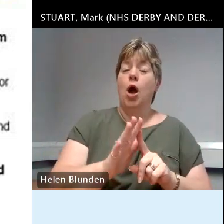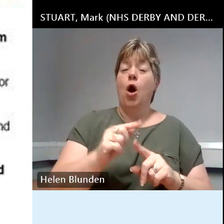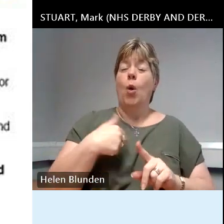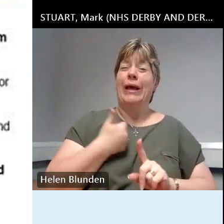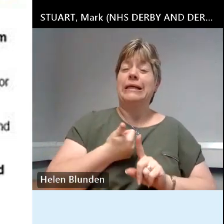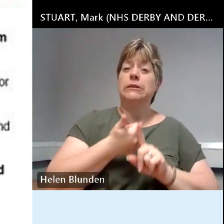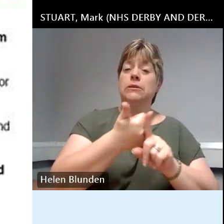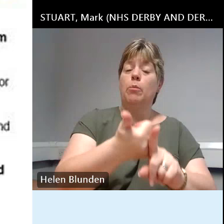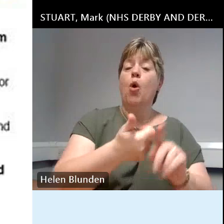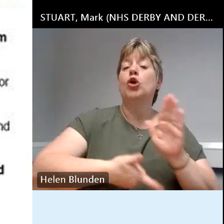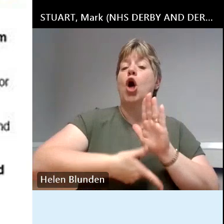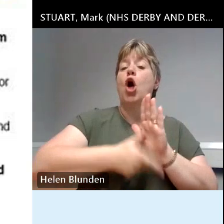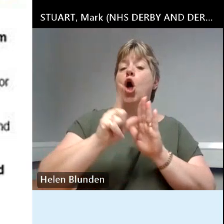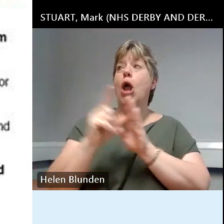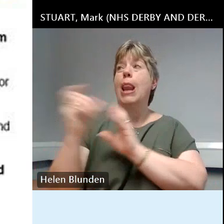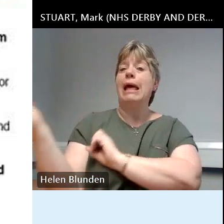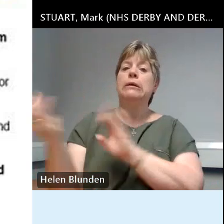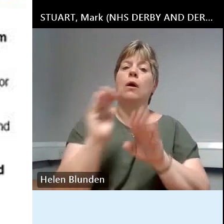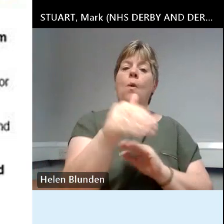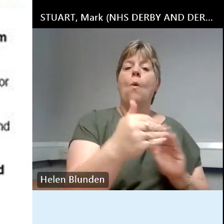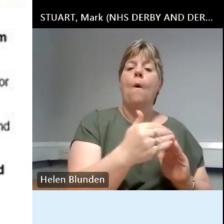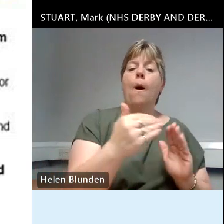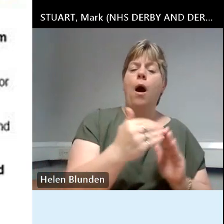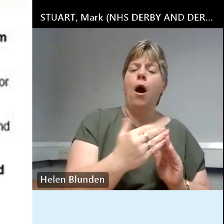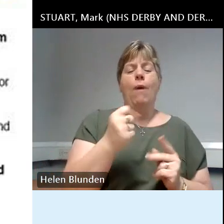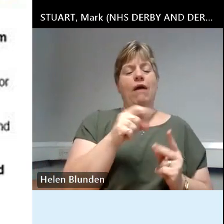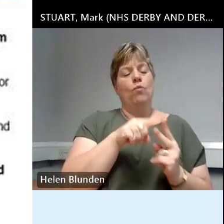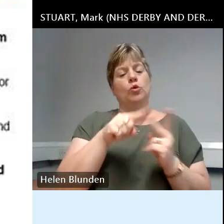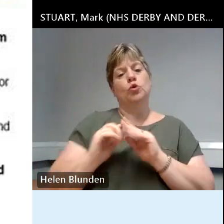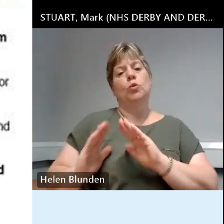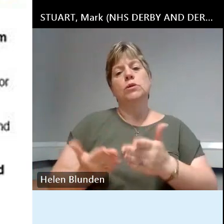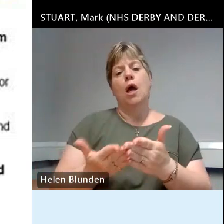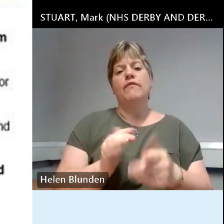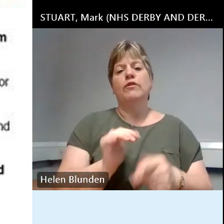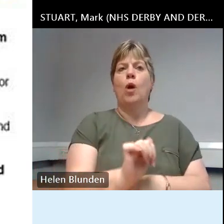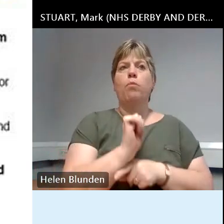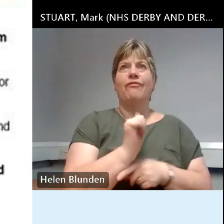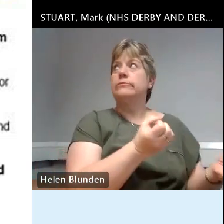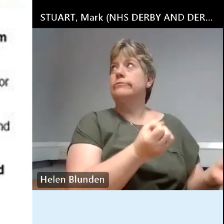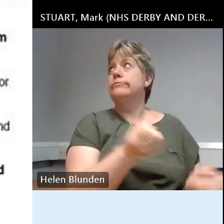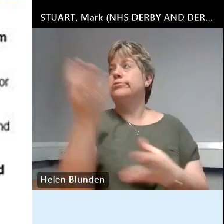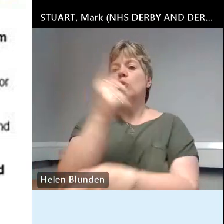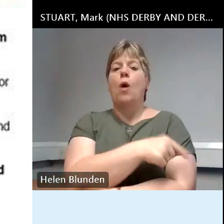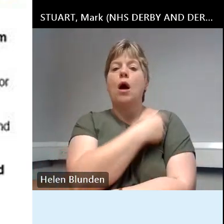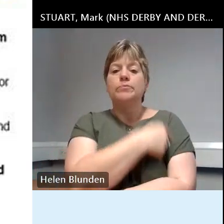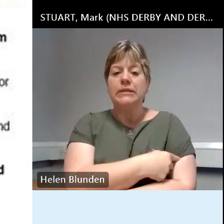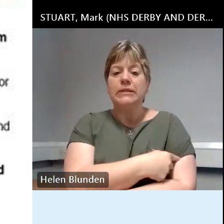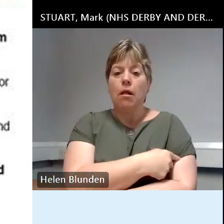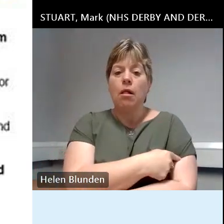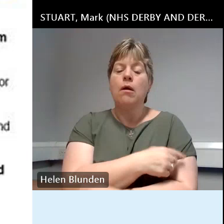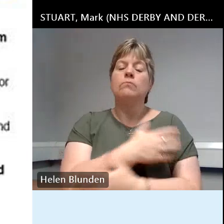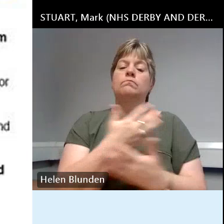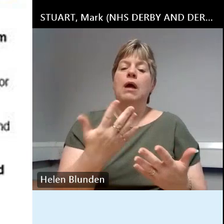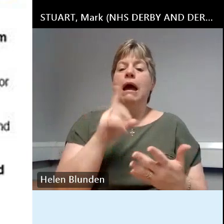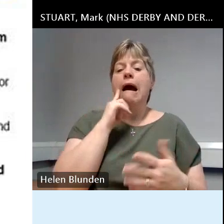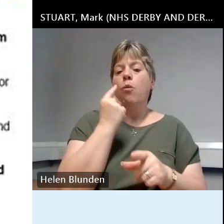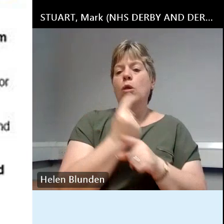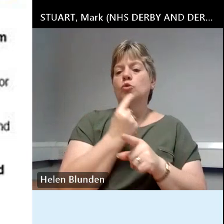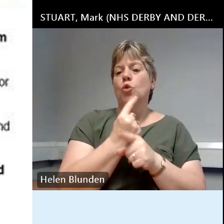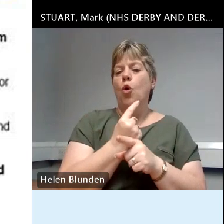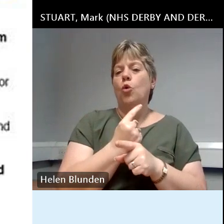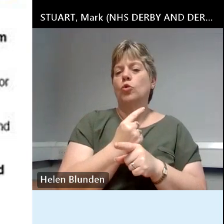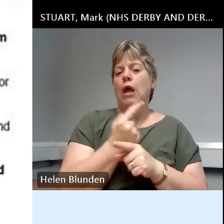early discharge. We have a couple of services that prevent admission into hospitals in the first place, and I'll talk to some of those in a